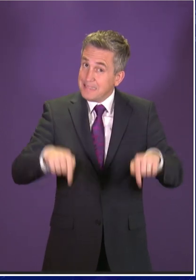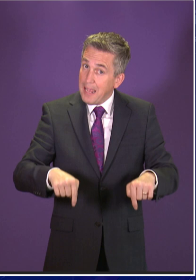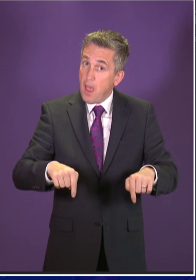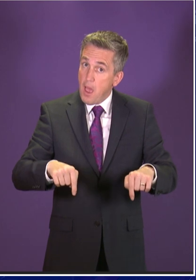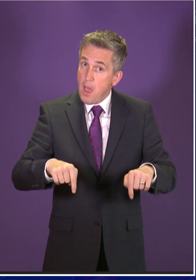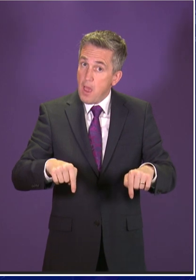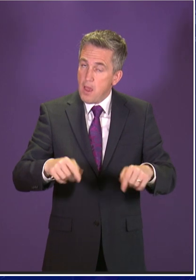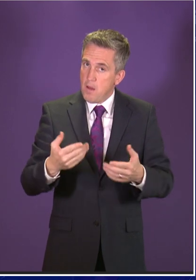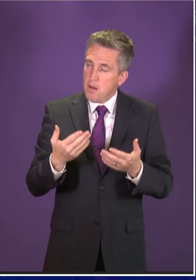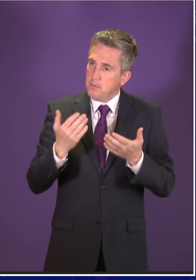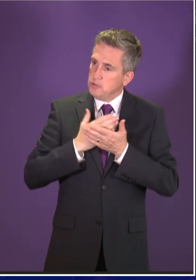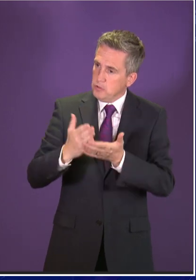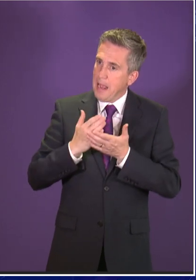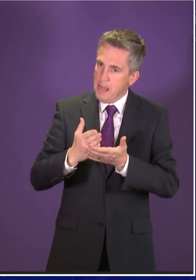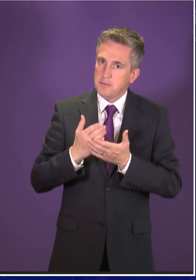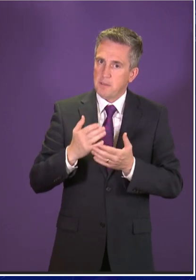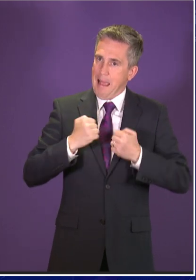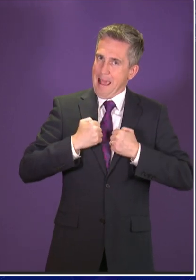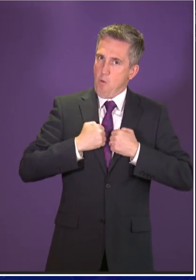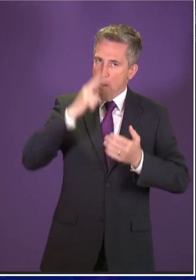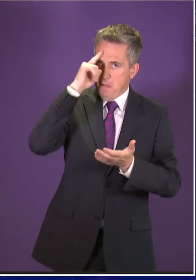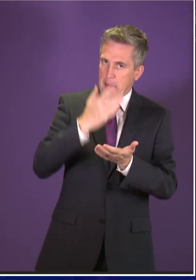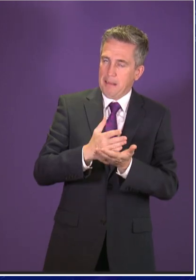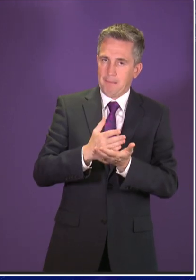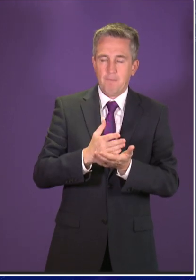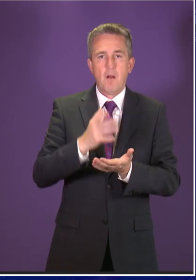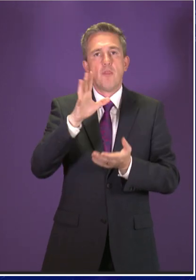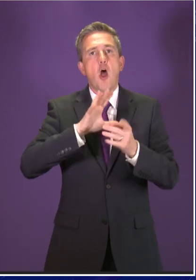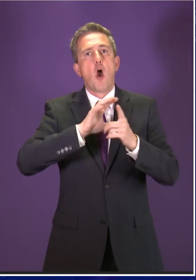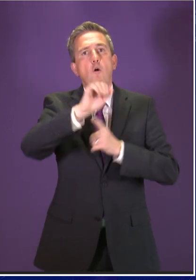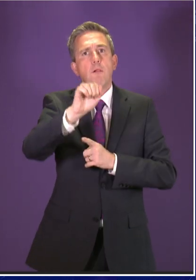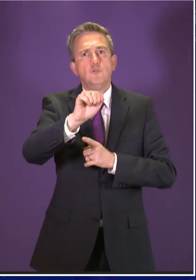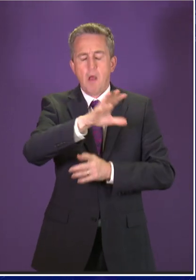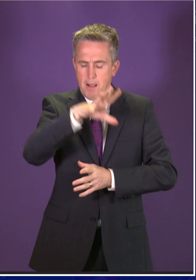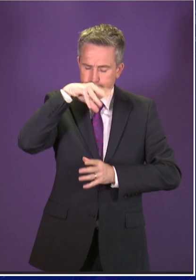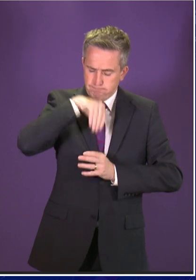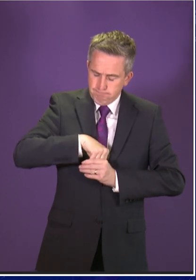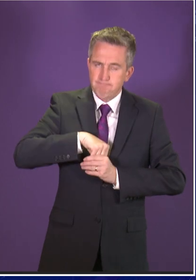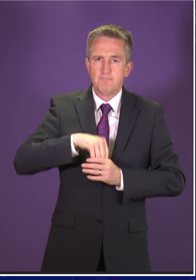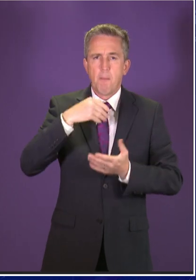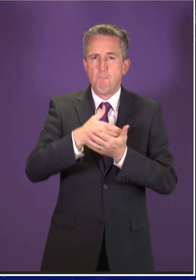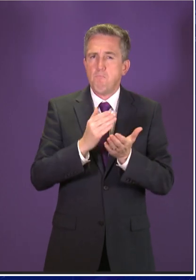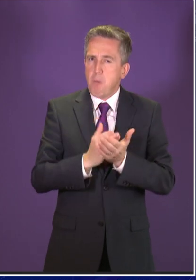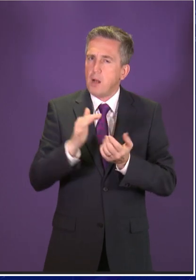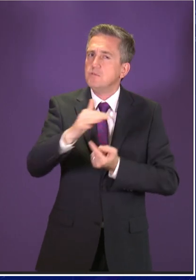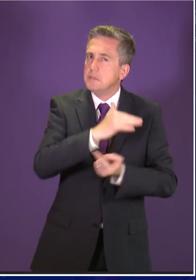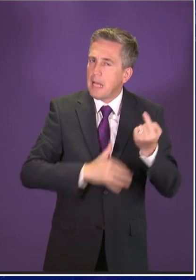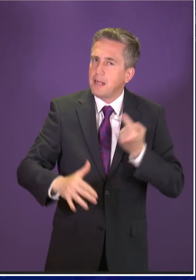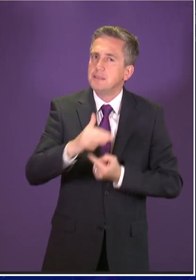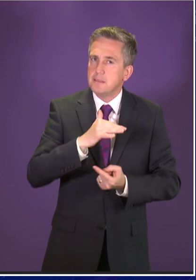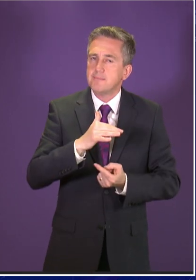our shared belief that culture is of central importance to any society. It